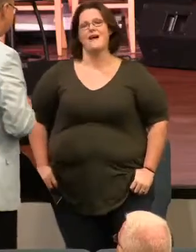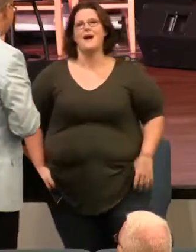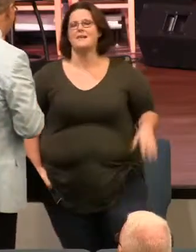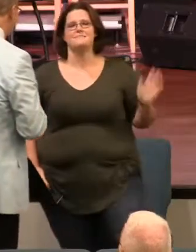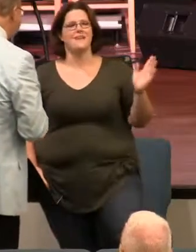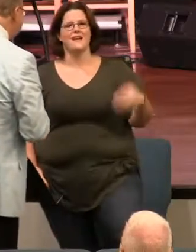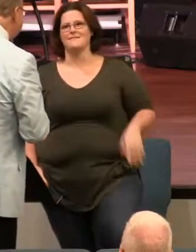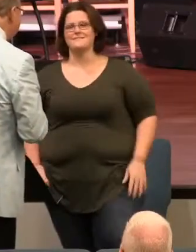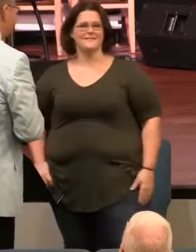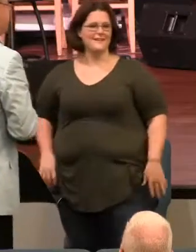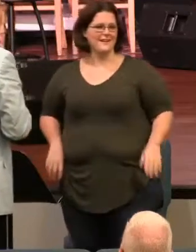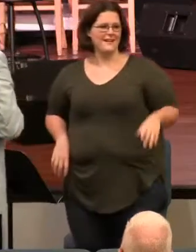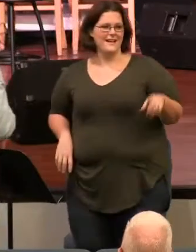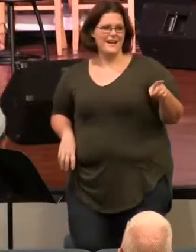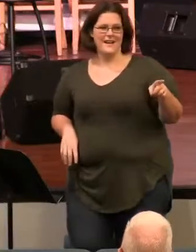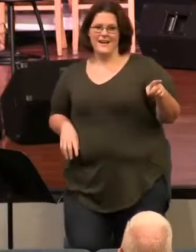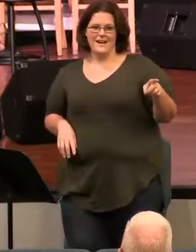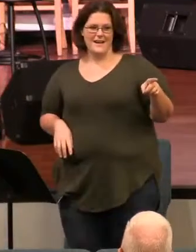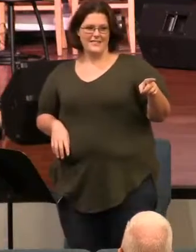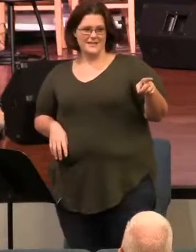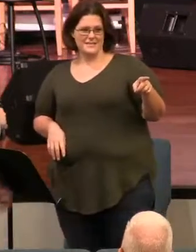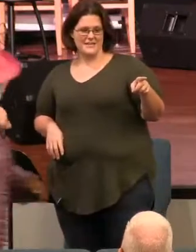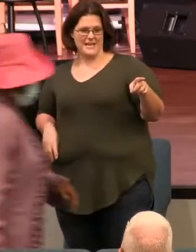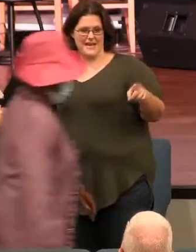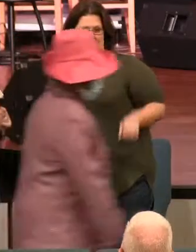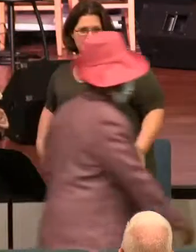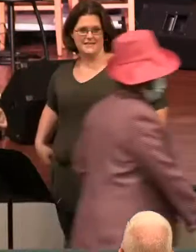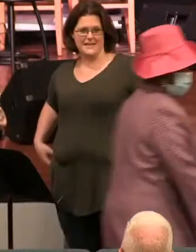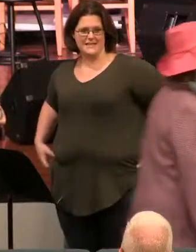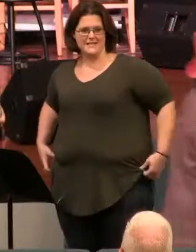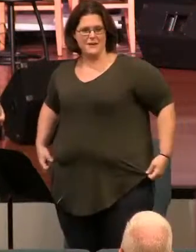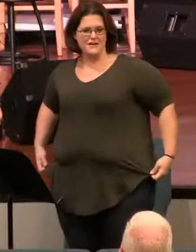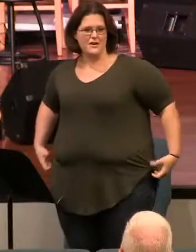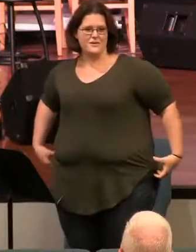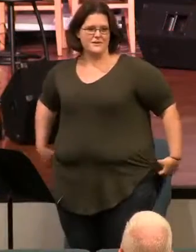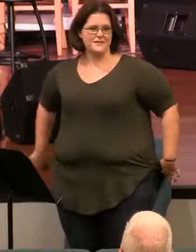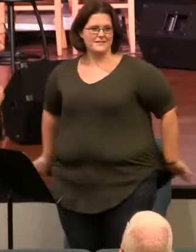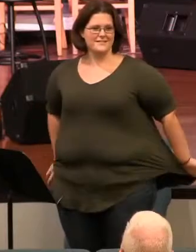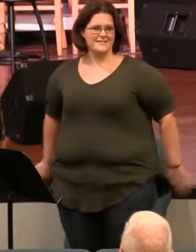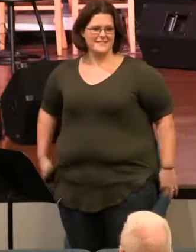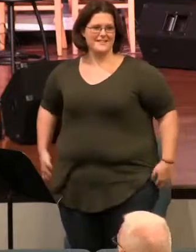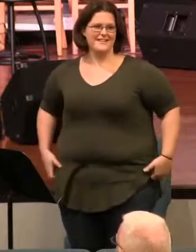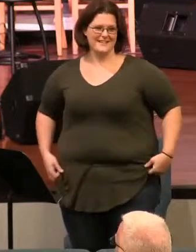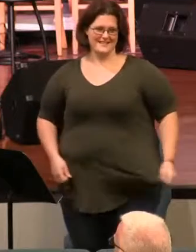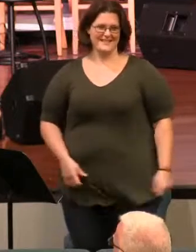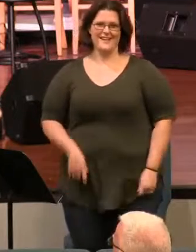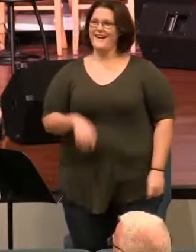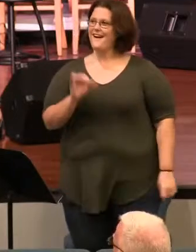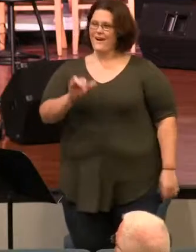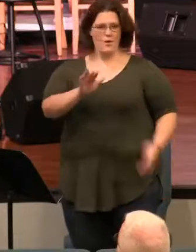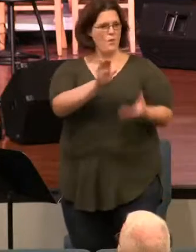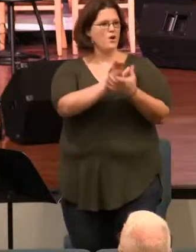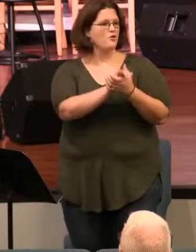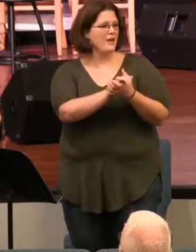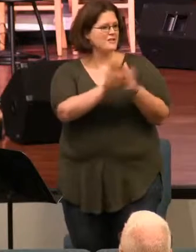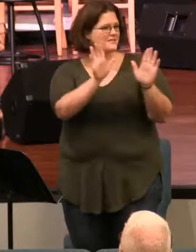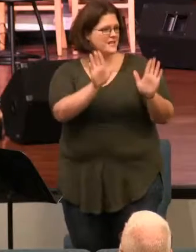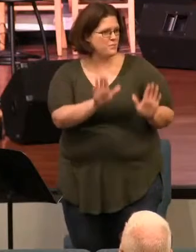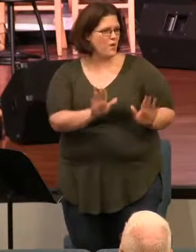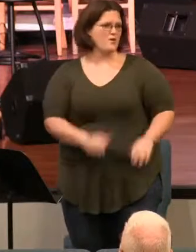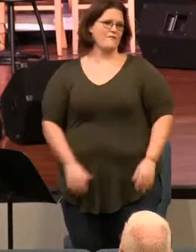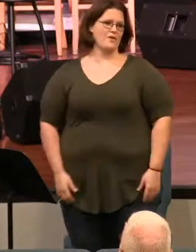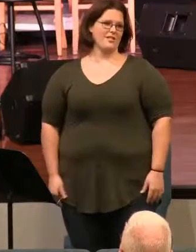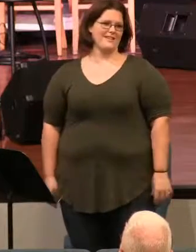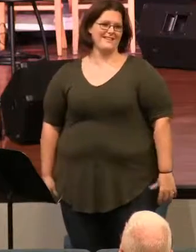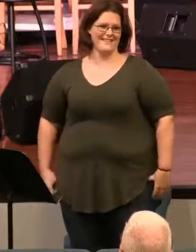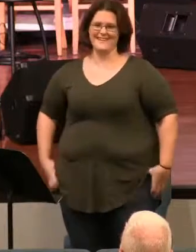wake up in the middle of the night. Oh, I have like the CPAP. So I have